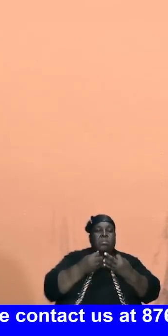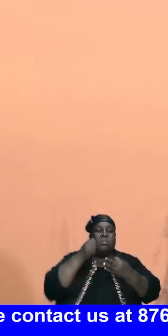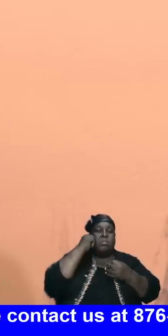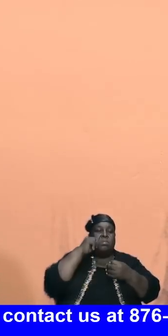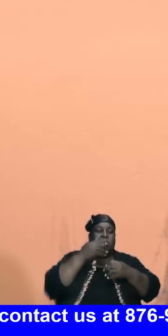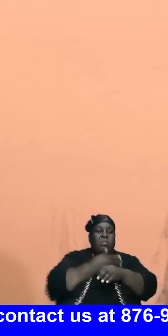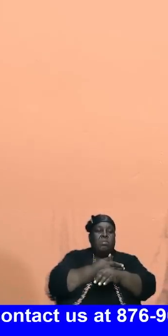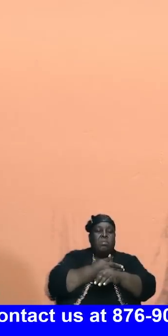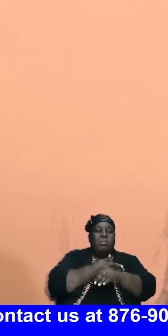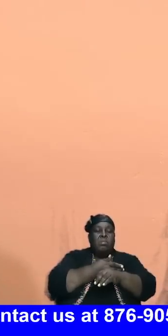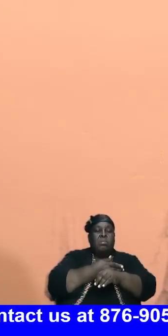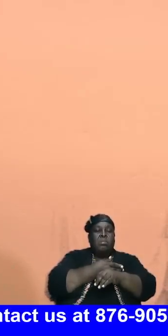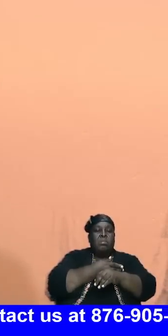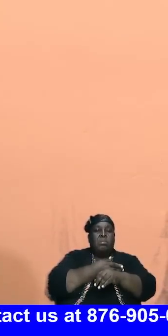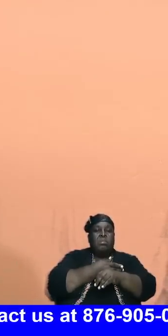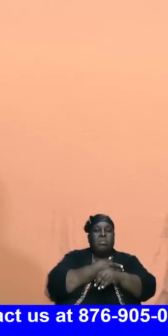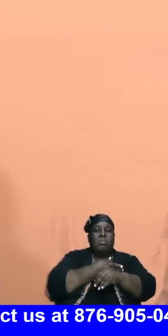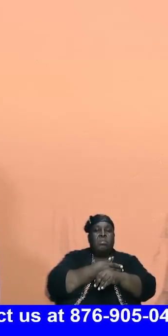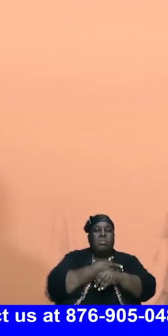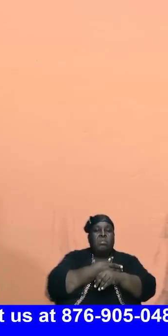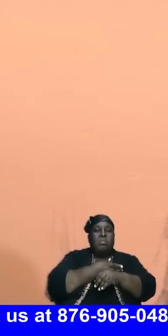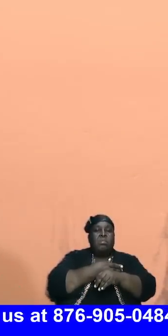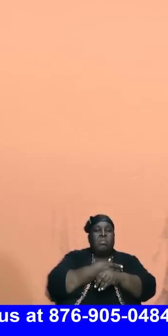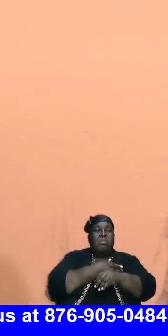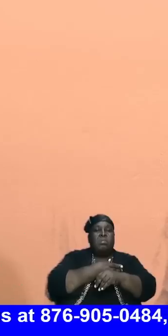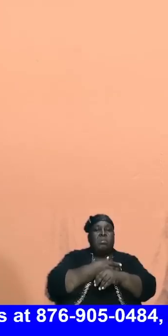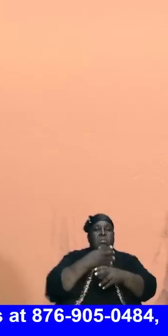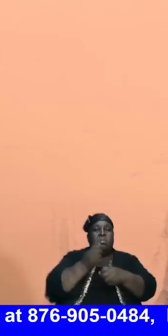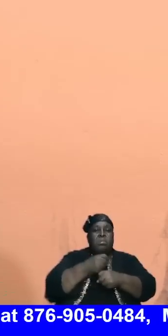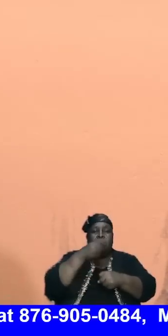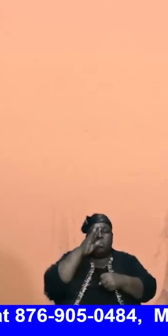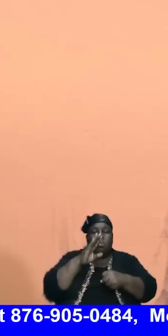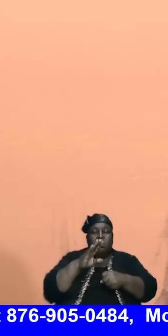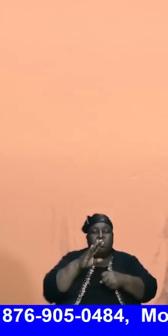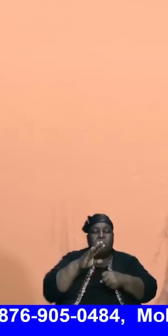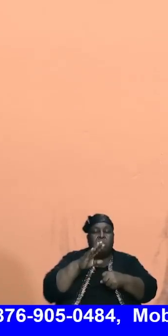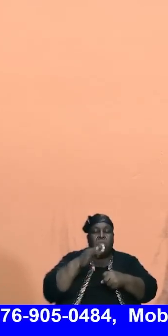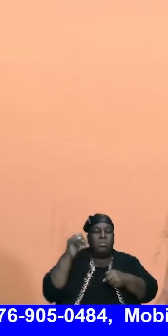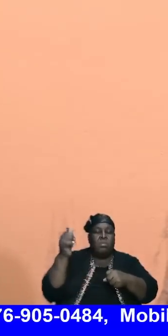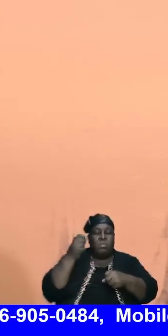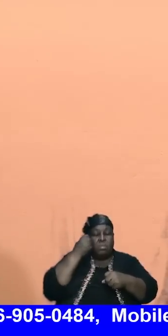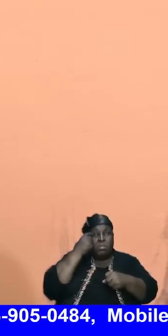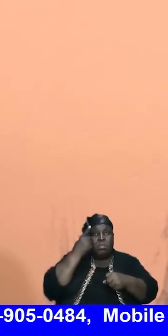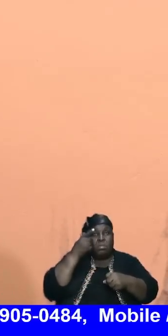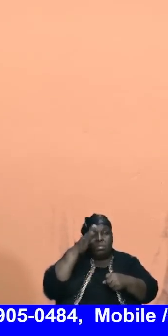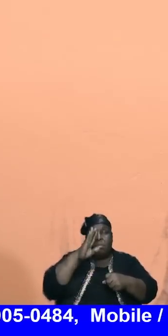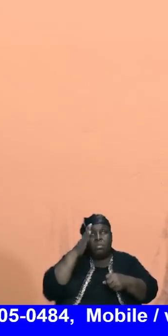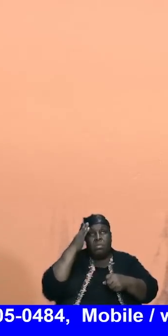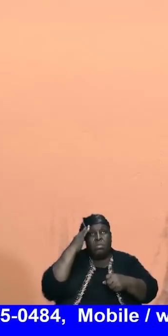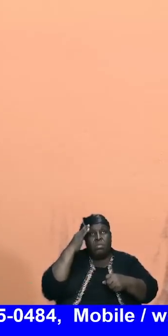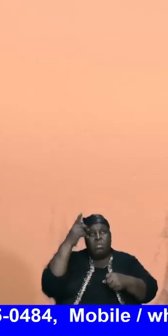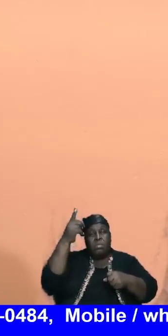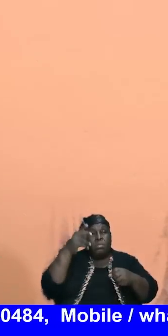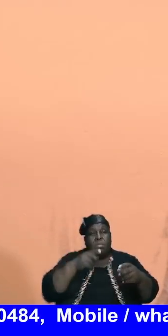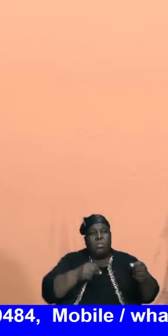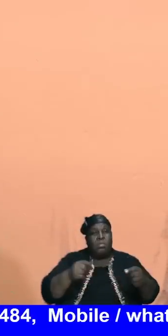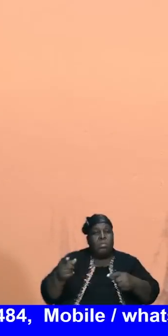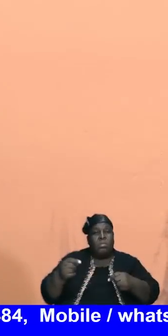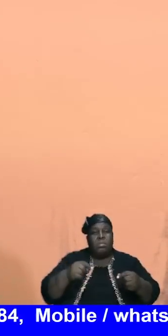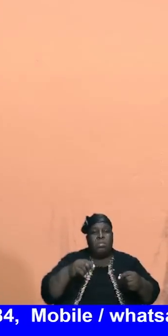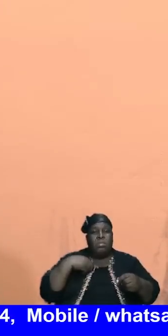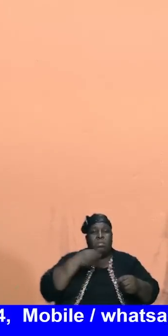that God will strengthen them. Amen. This didn't take God by surprise. God knows what he's doing. Amen. And I strongly believe our